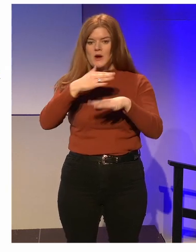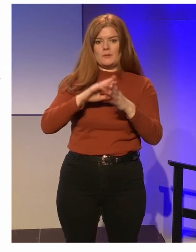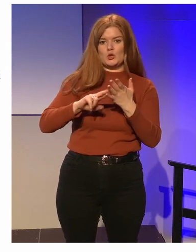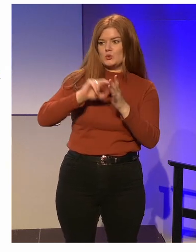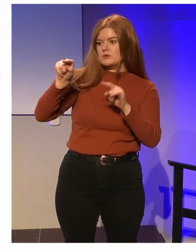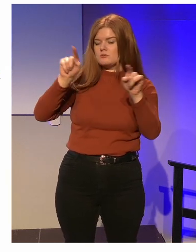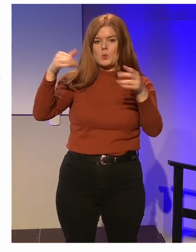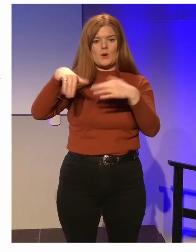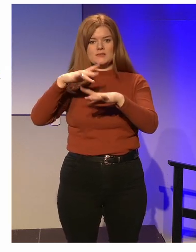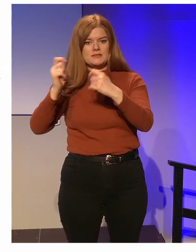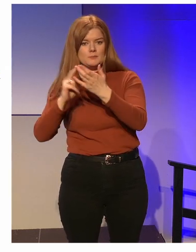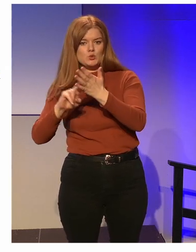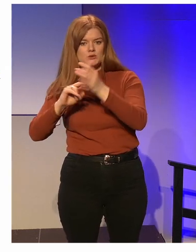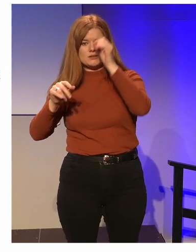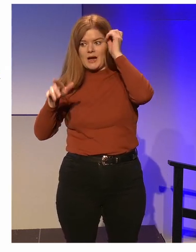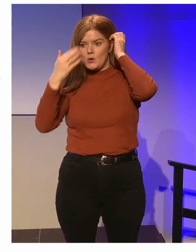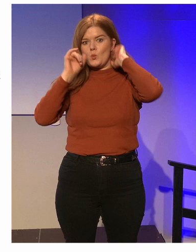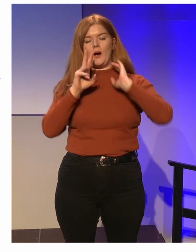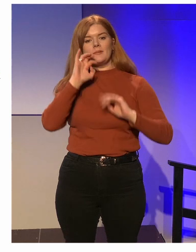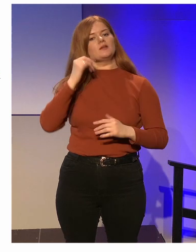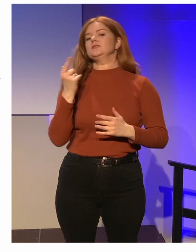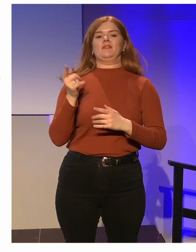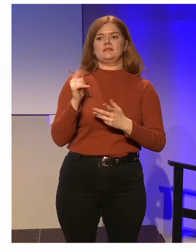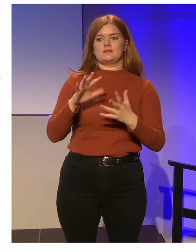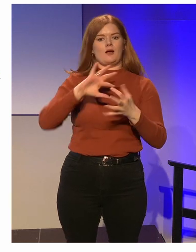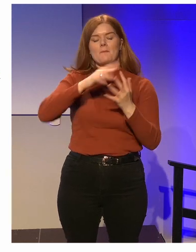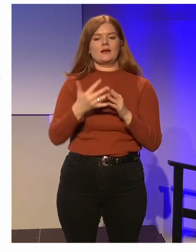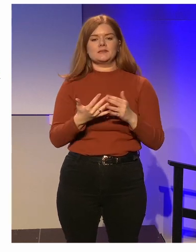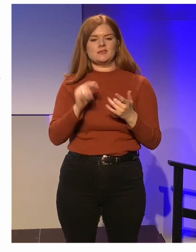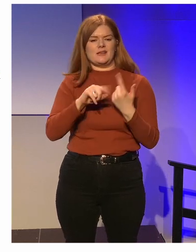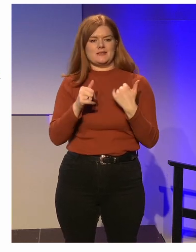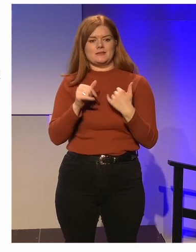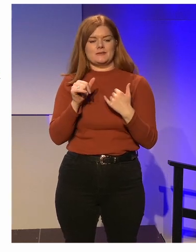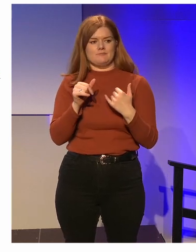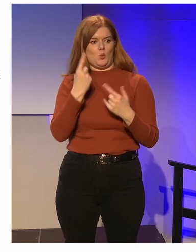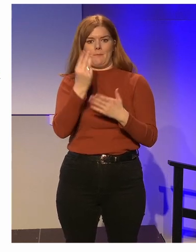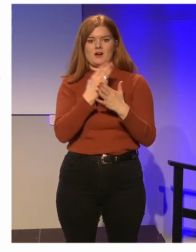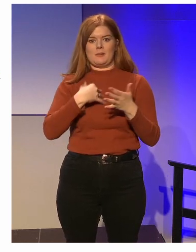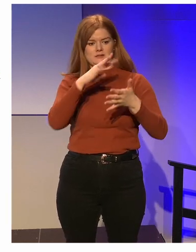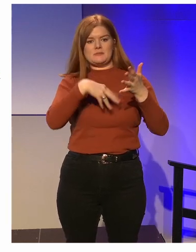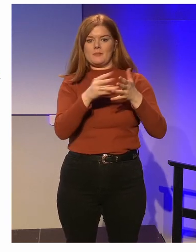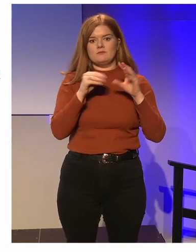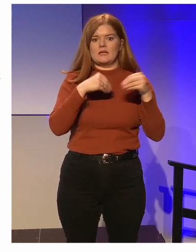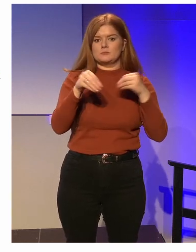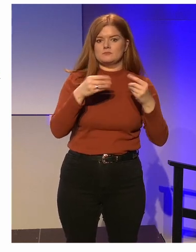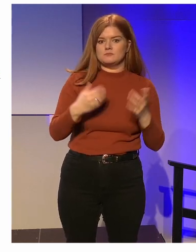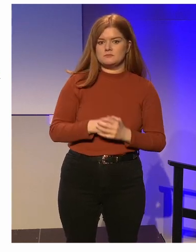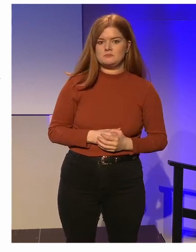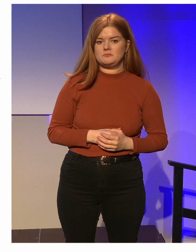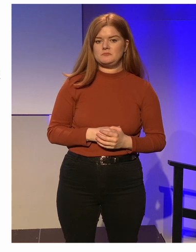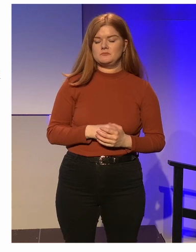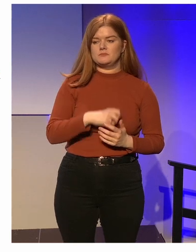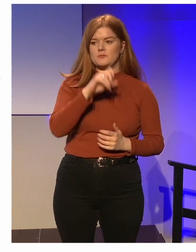them, I know where the team is using them, because it is complex and it is the piece of my timetable that is flexible.